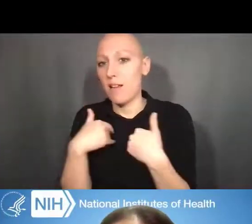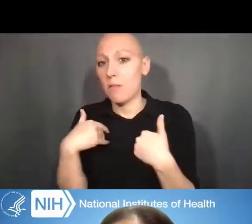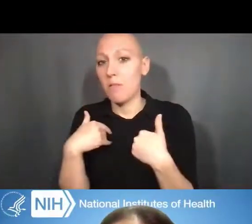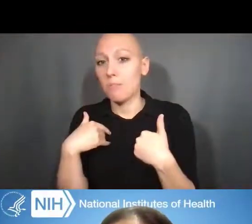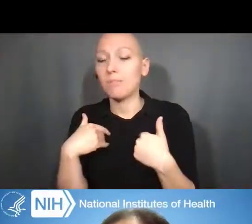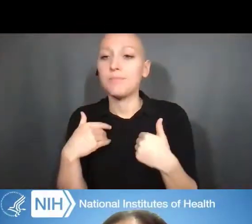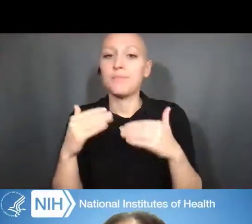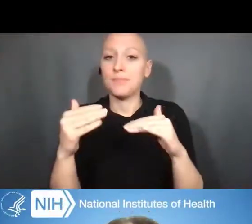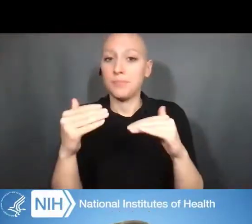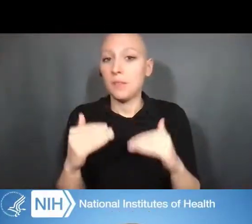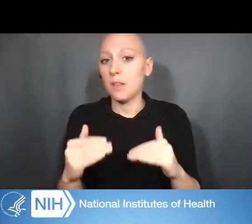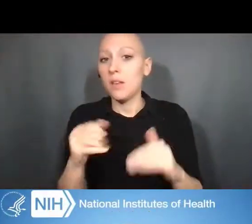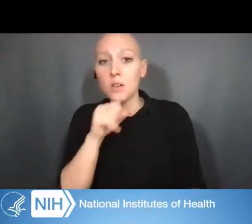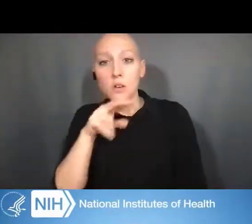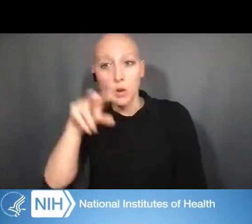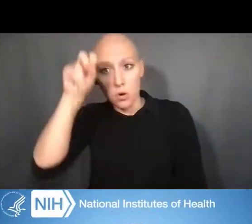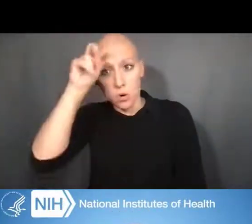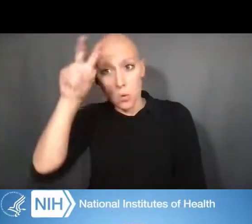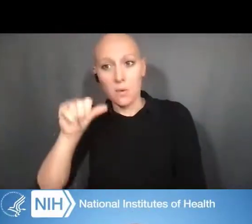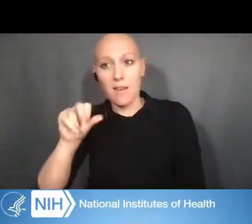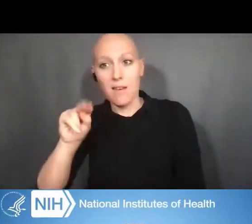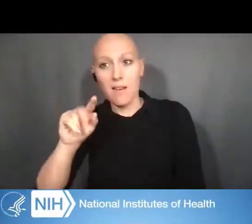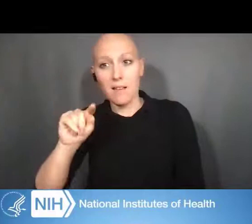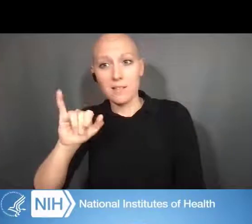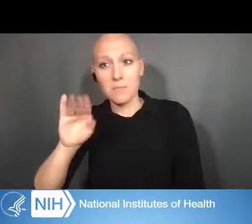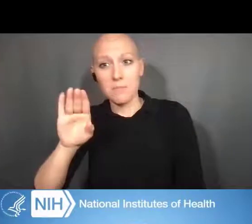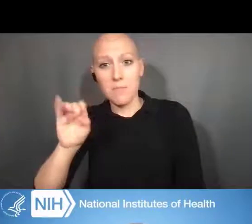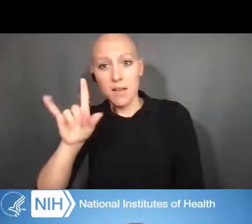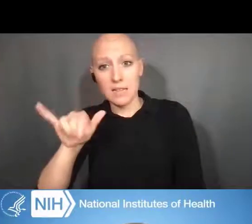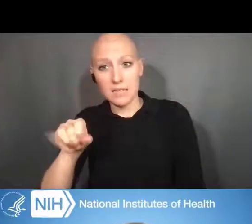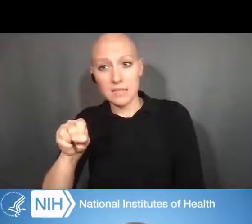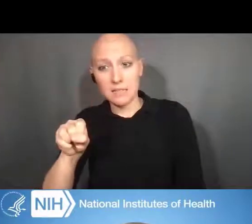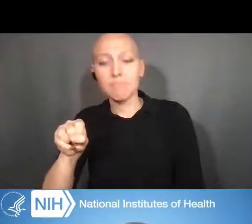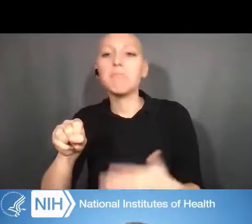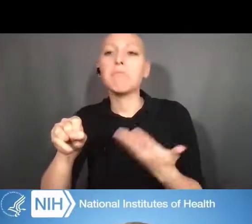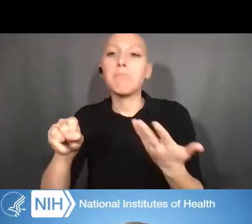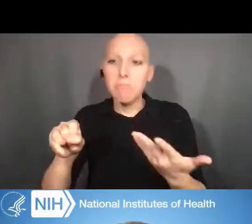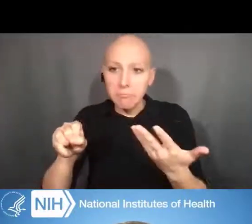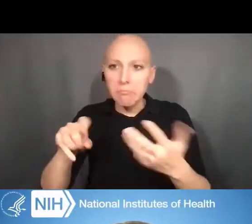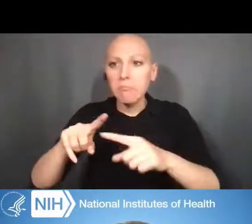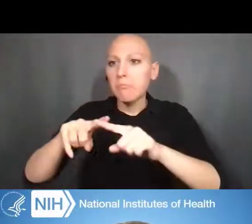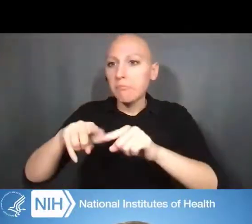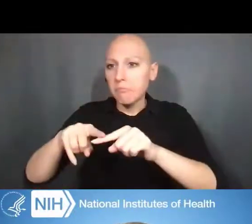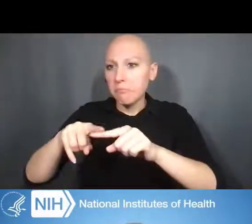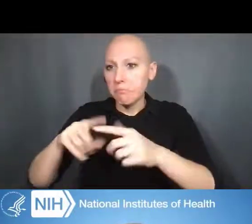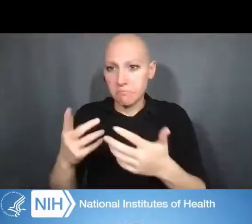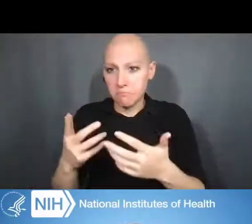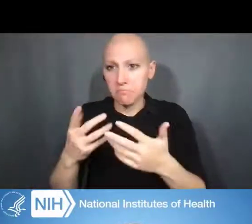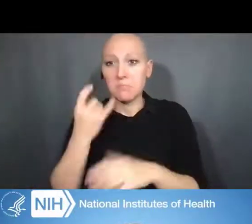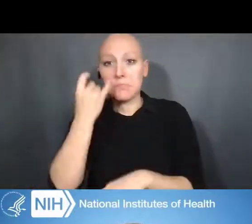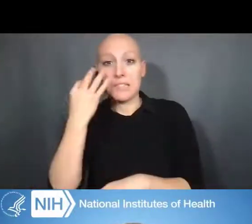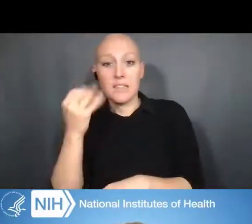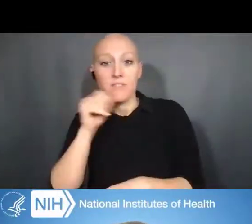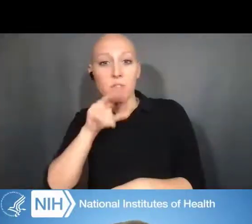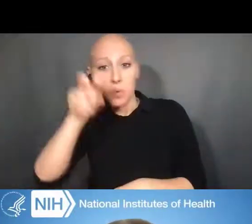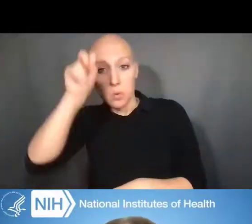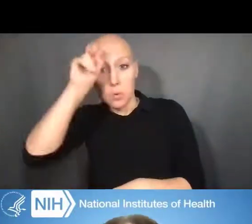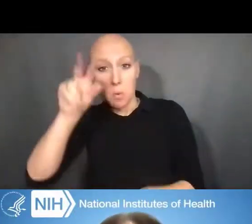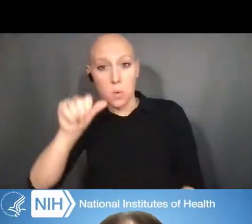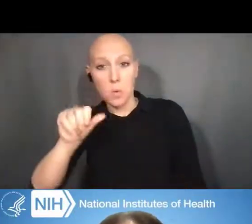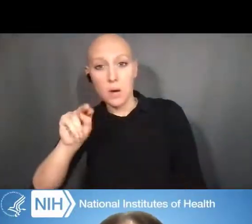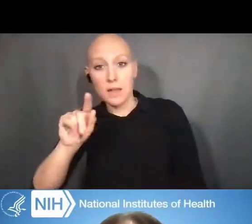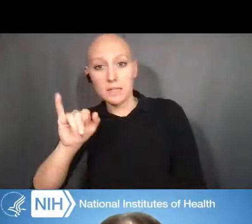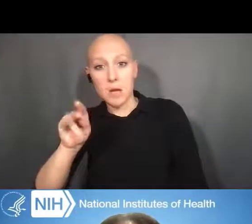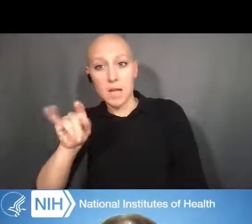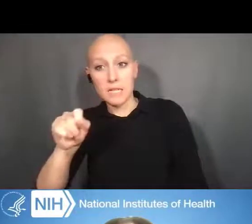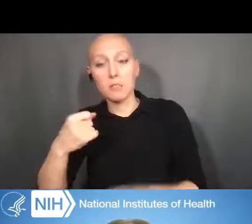mentioned earlier, this depends. It depends. If your goat antibodies were generated and it's